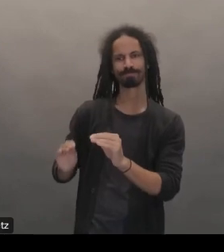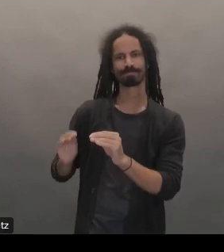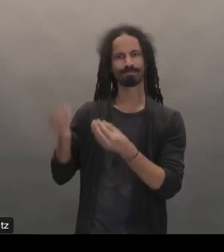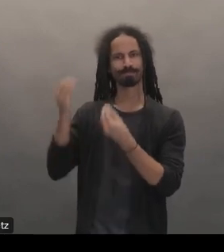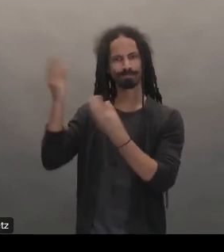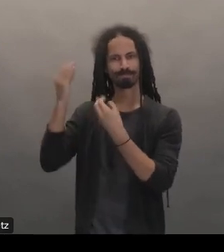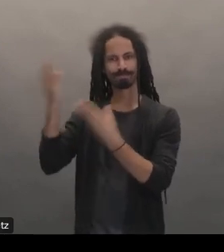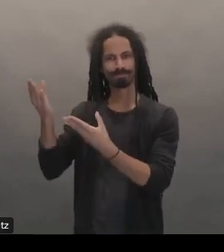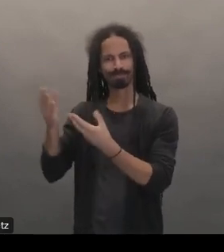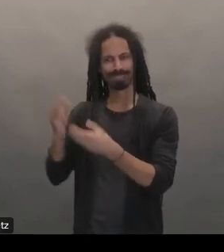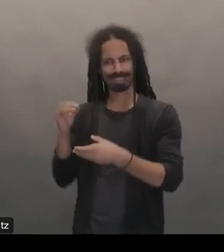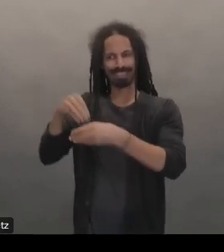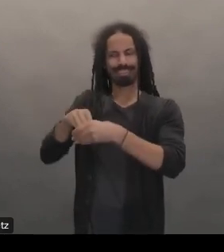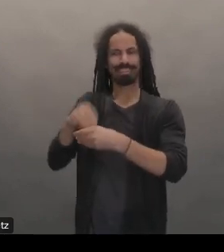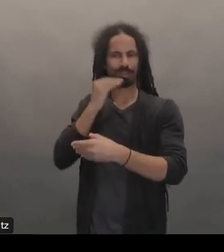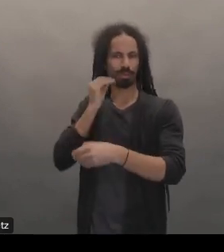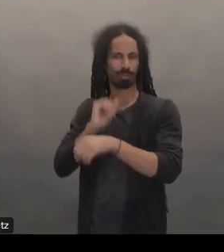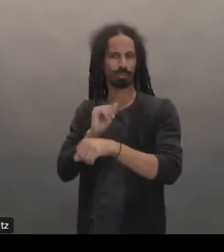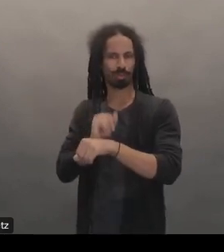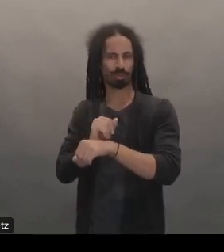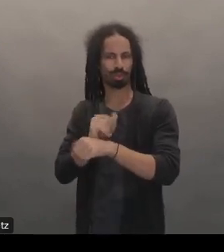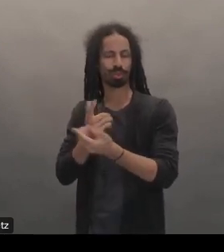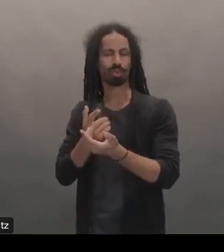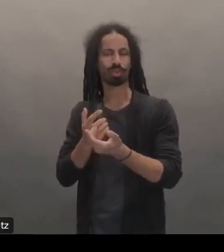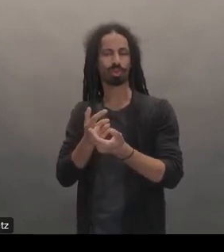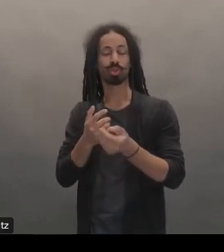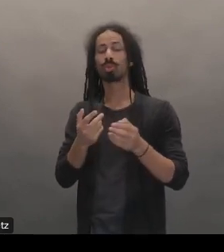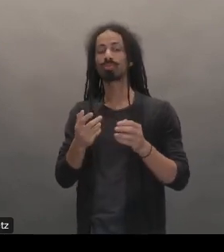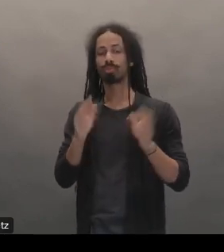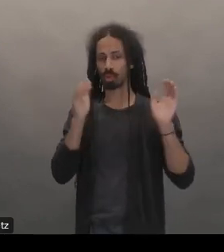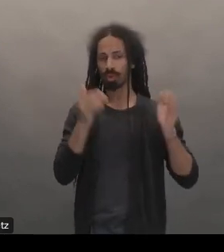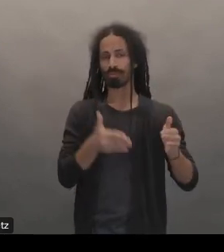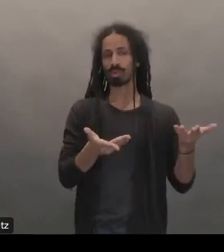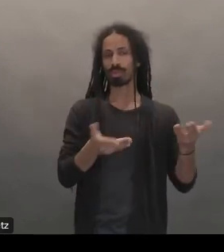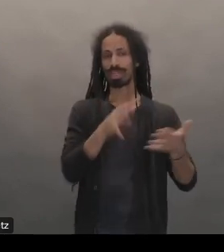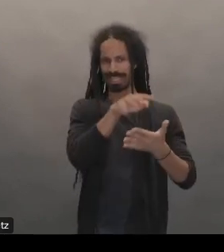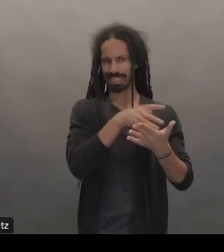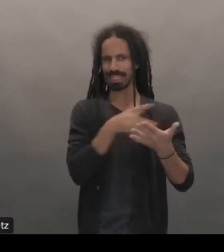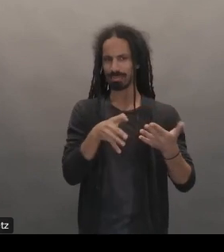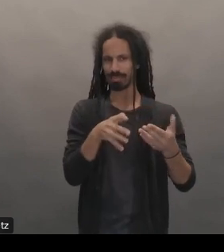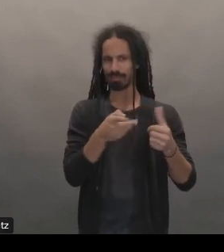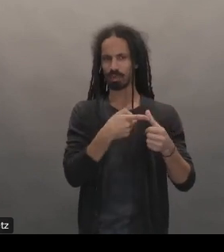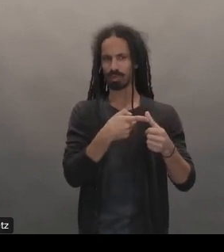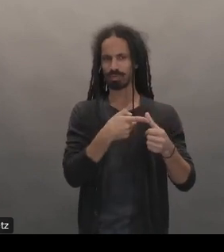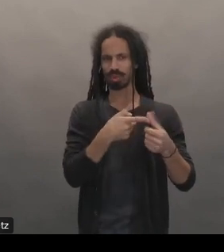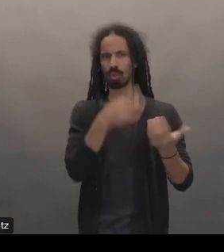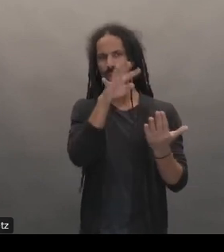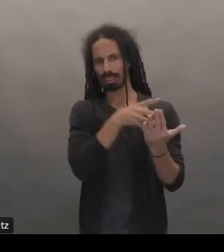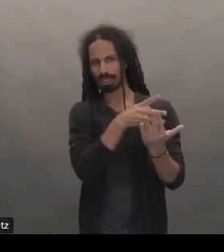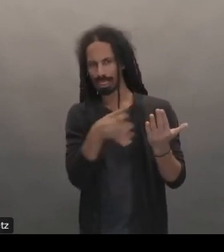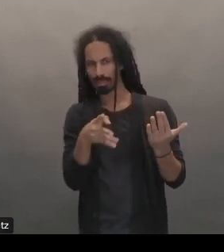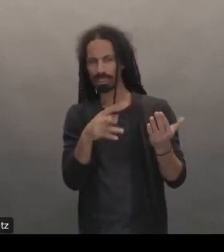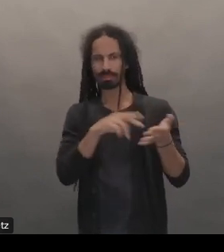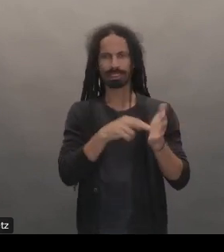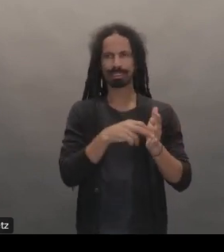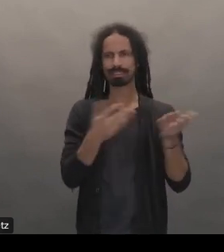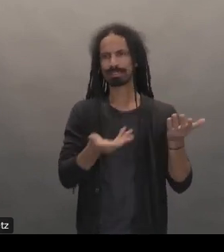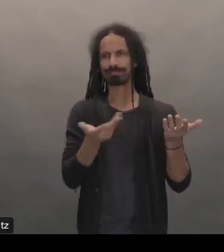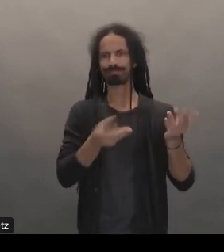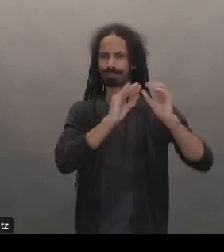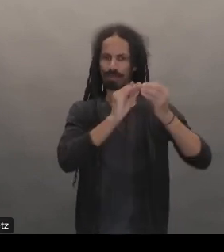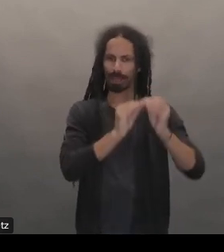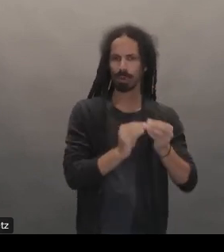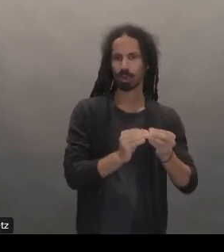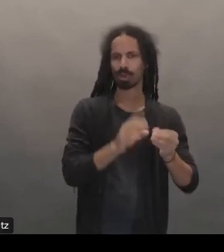your paper. So we're going to look at tables first. So as I said, a table would be like numbers, data,